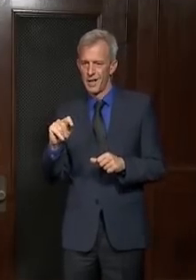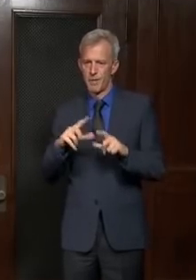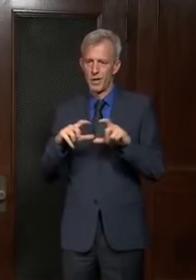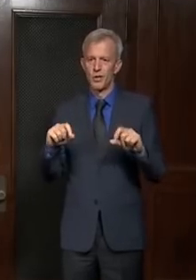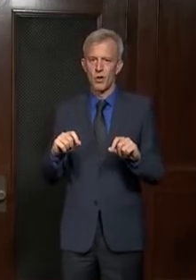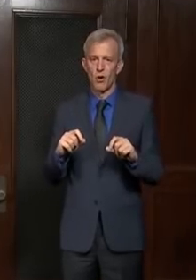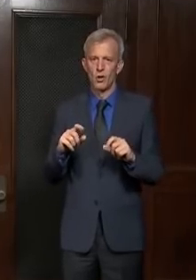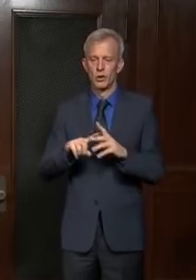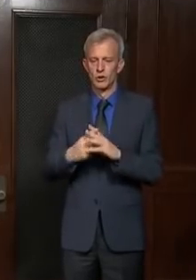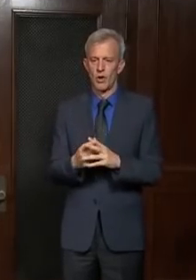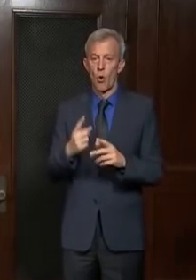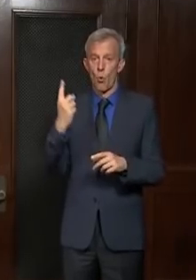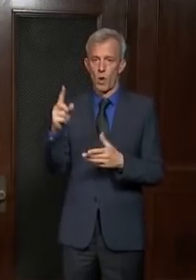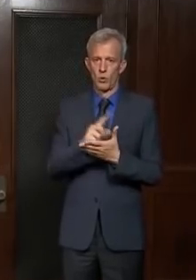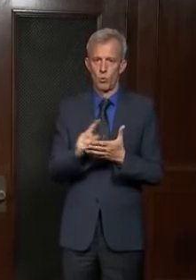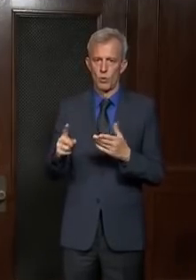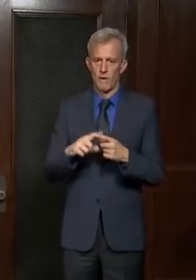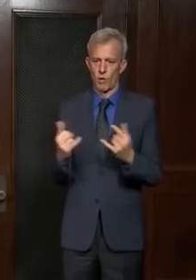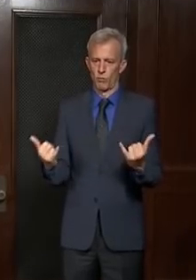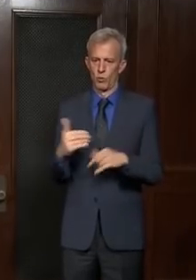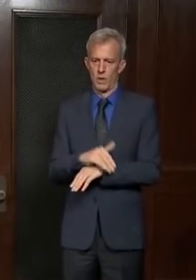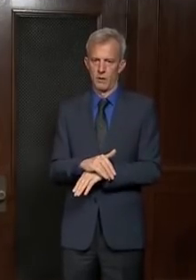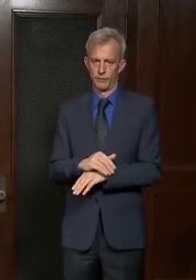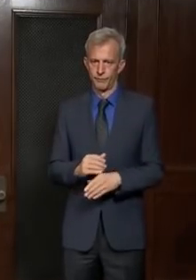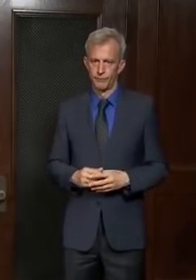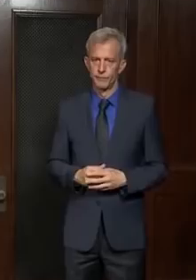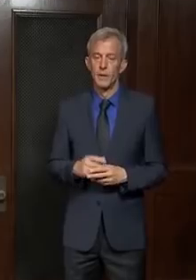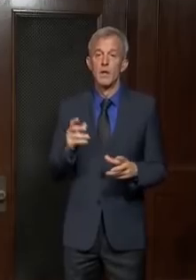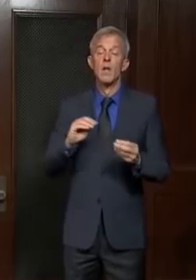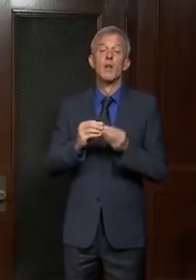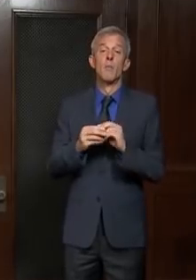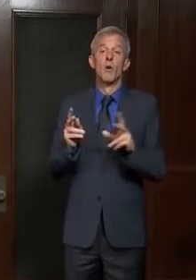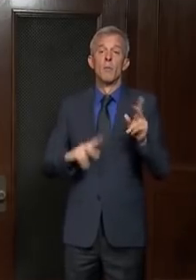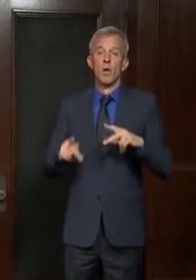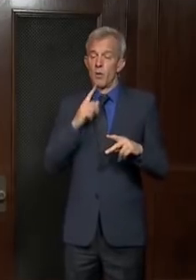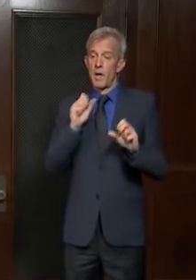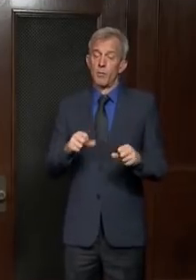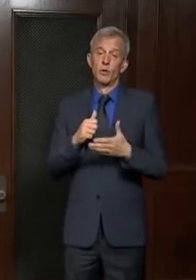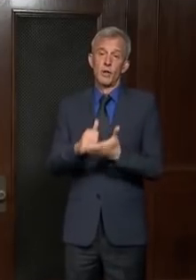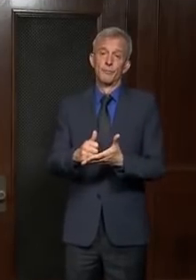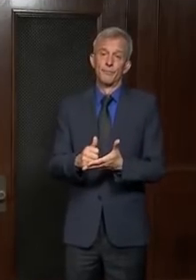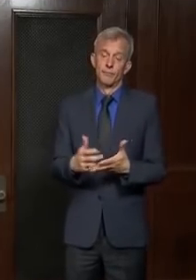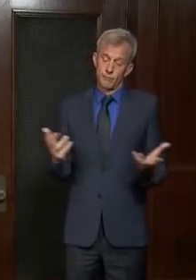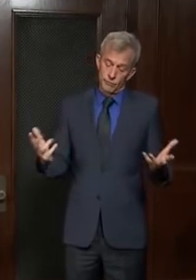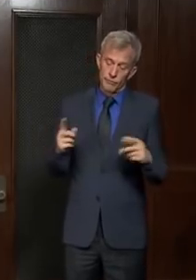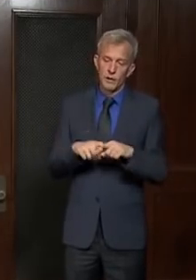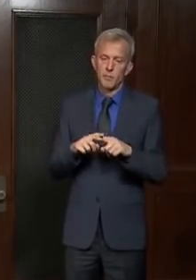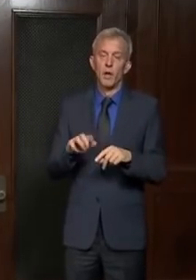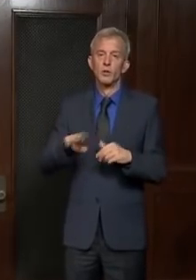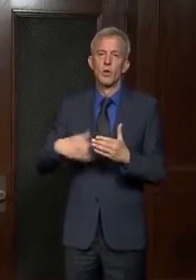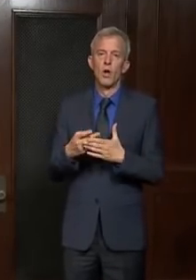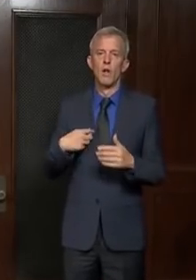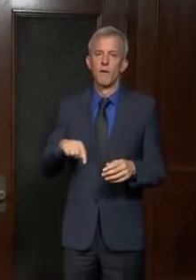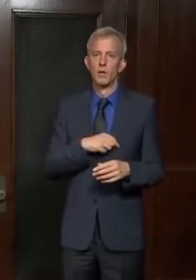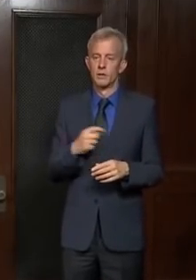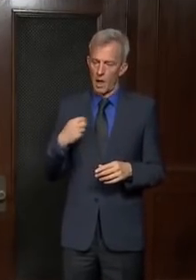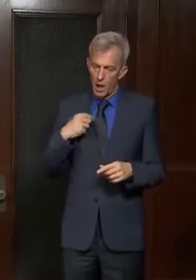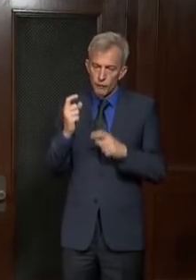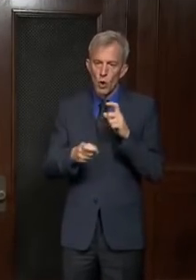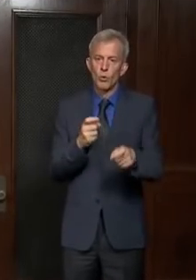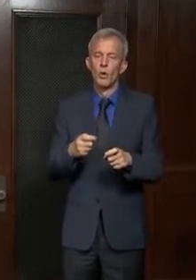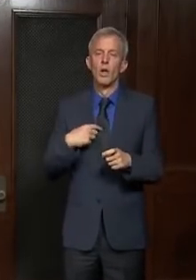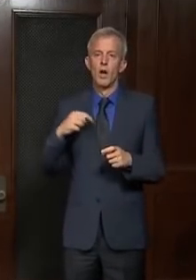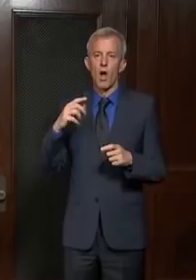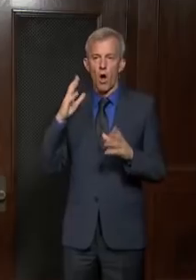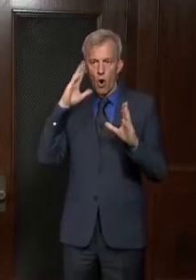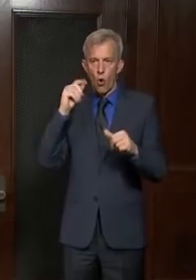1 week from tonight. The number of people we'll be able to help, that depends on all of us. I've certainly donated. I hope all of you will